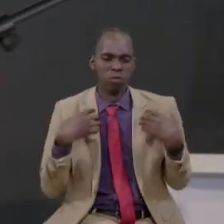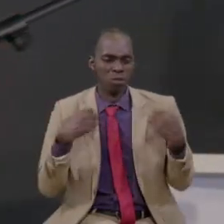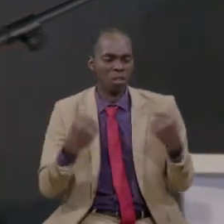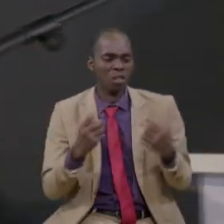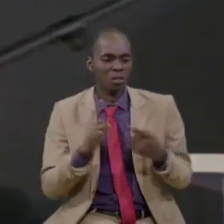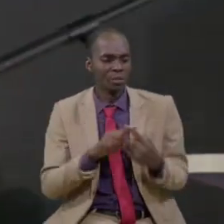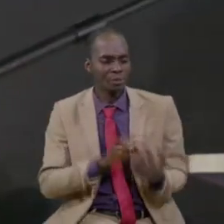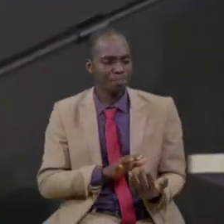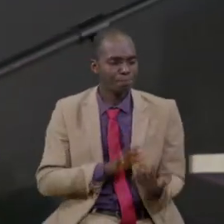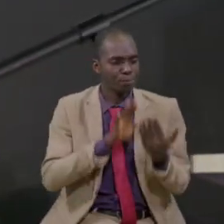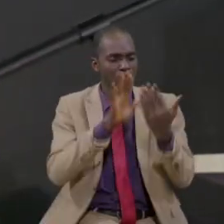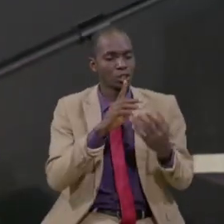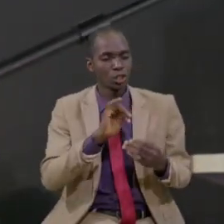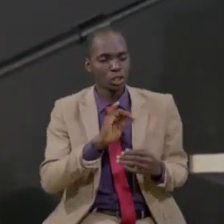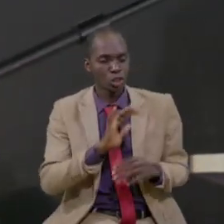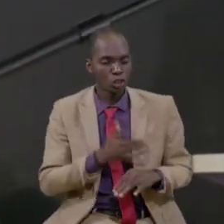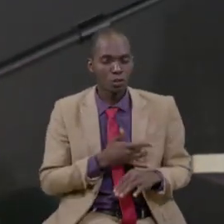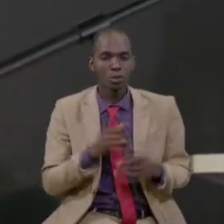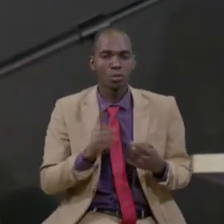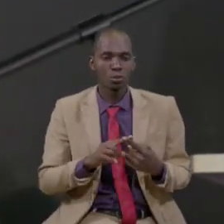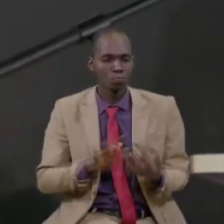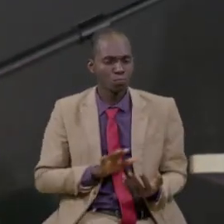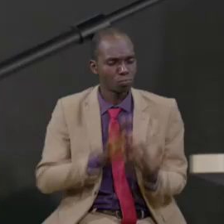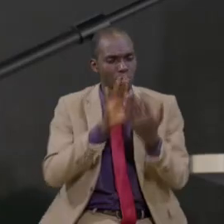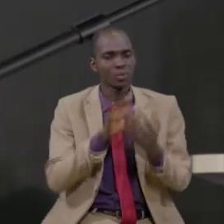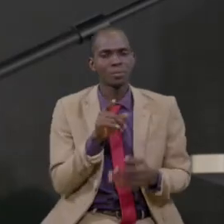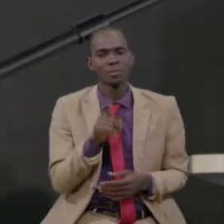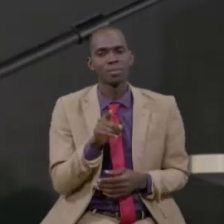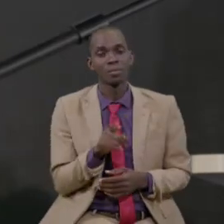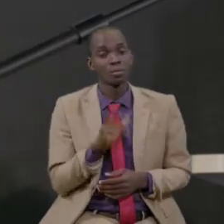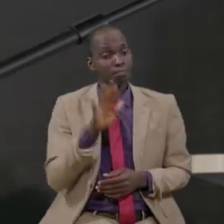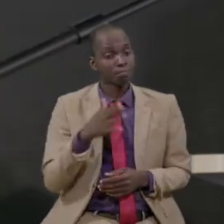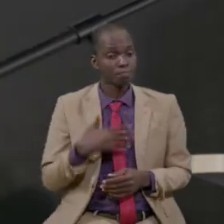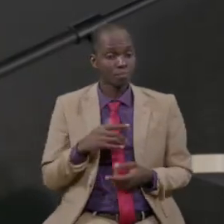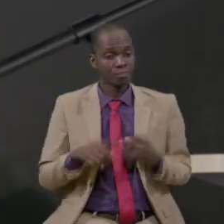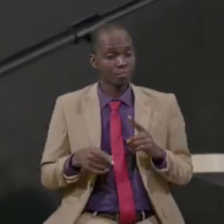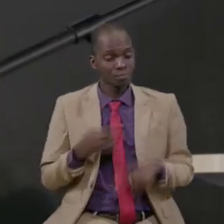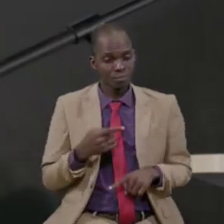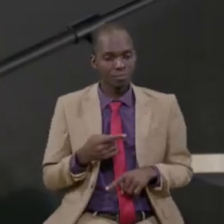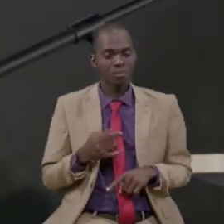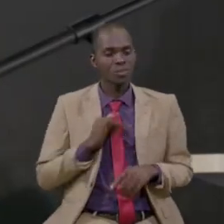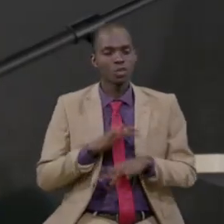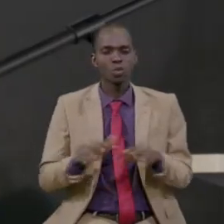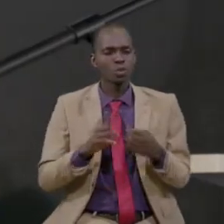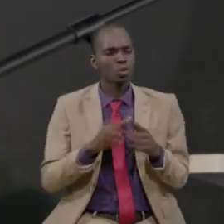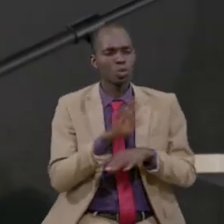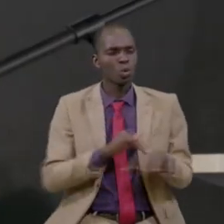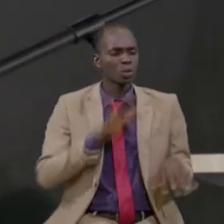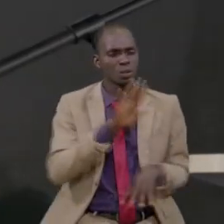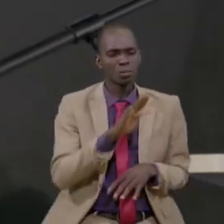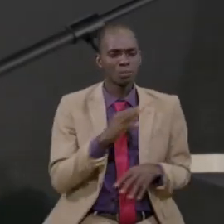say, my friend, we don't want to deceive them. My brother, my friend,